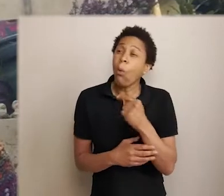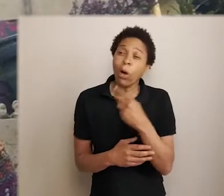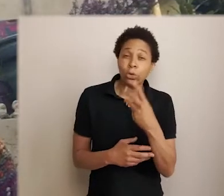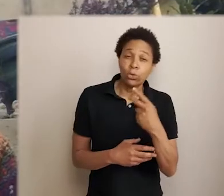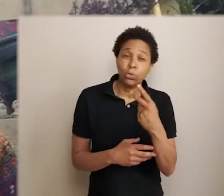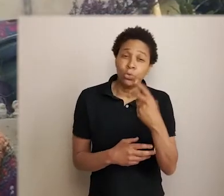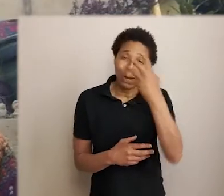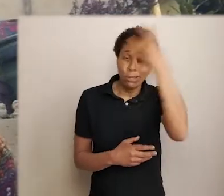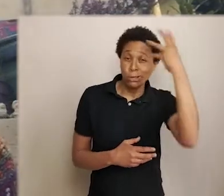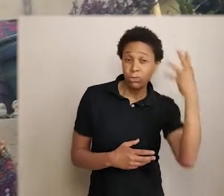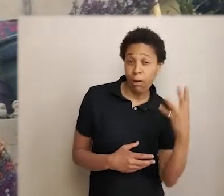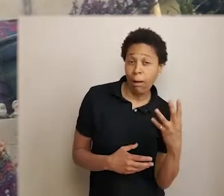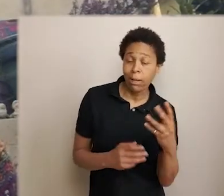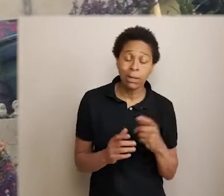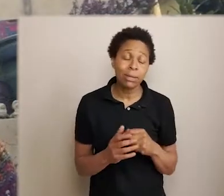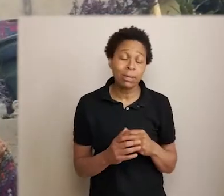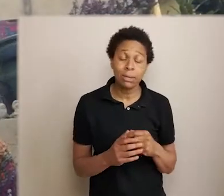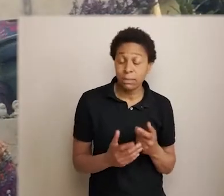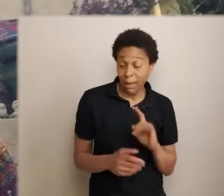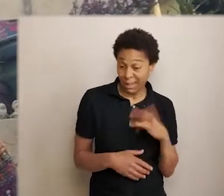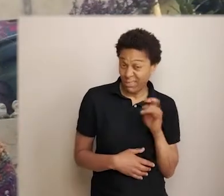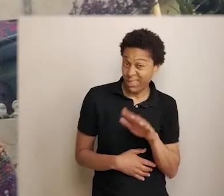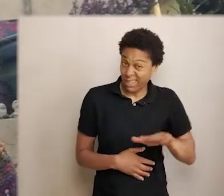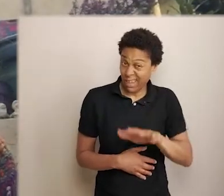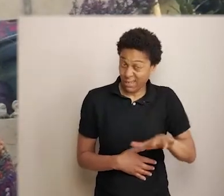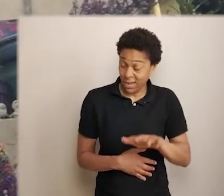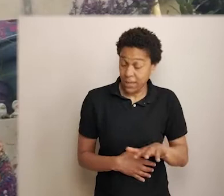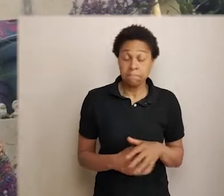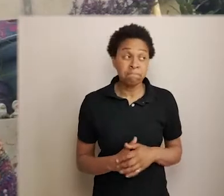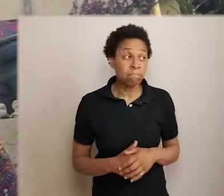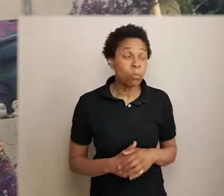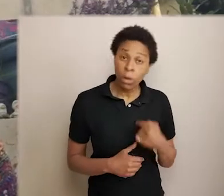were all reading Homicide Maupin at the time, because that was pre-internet. And it felt